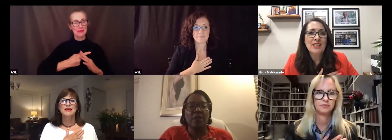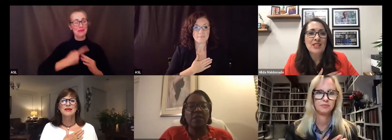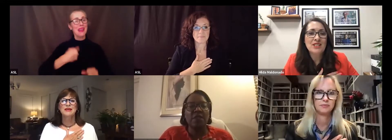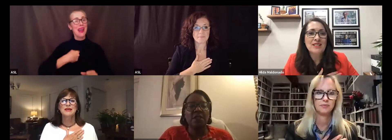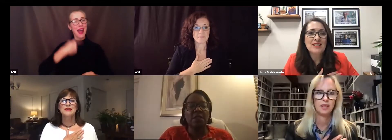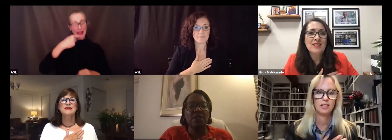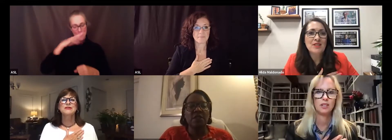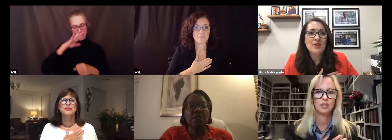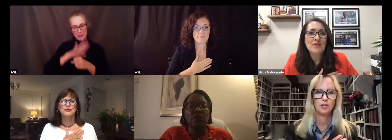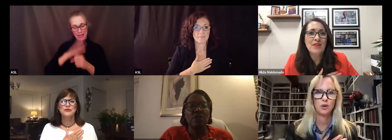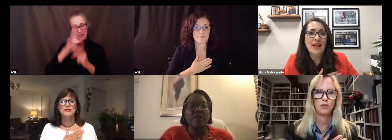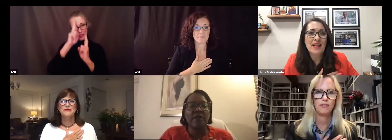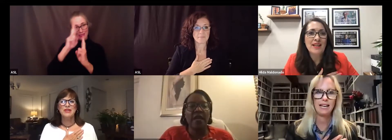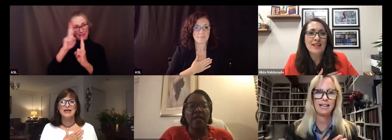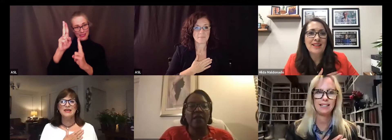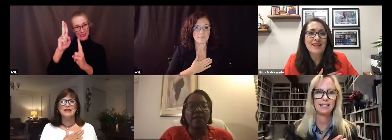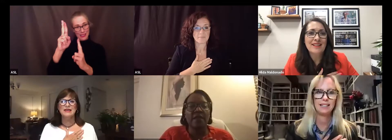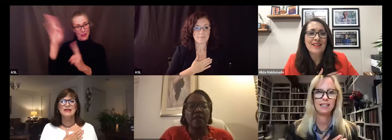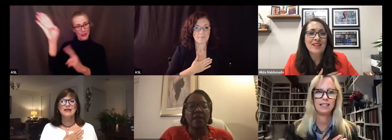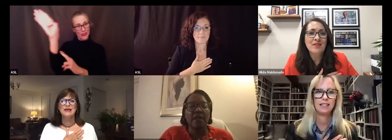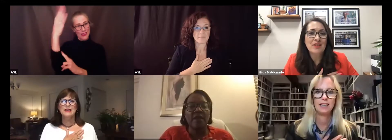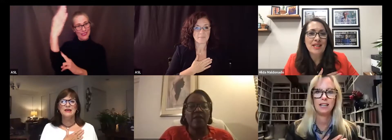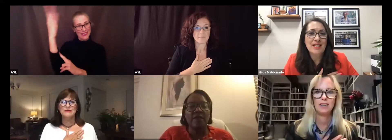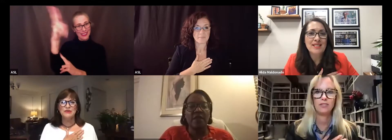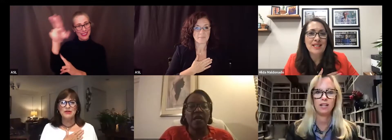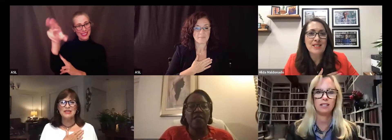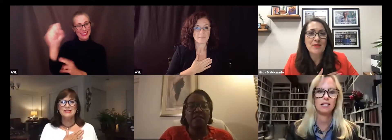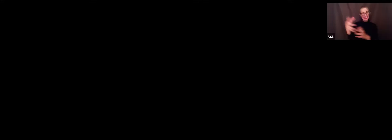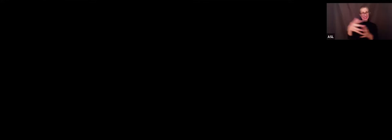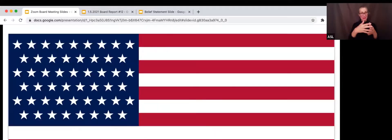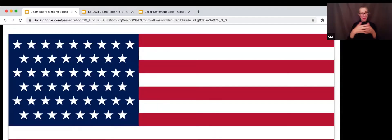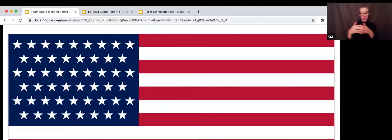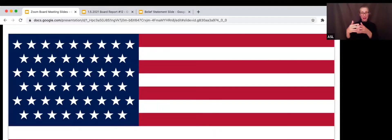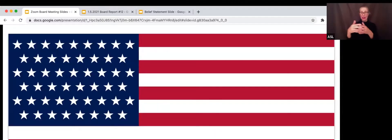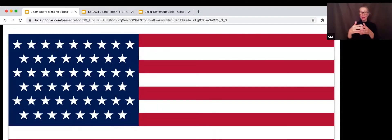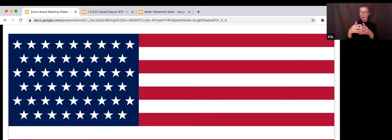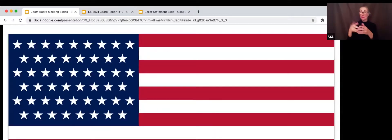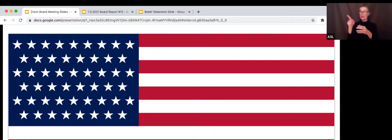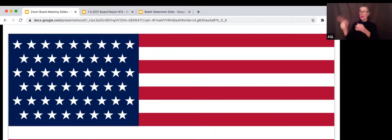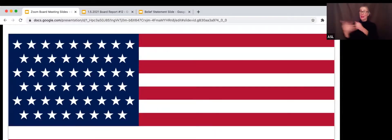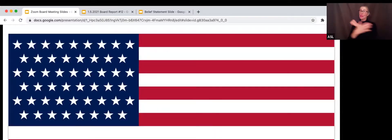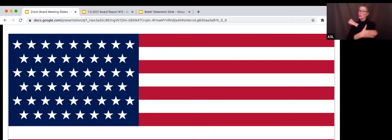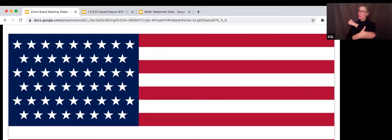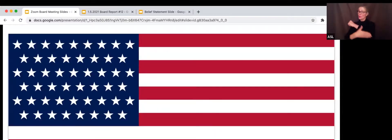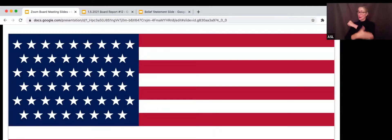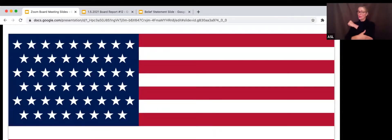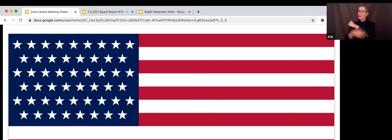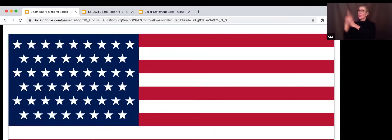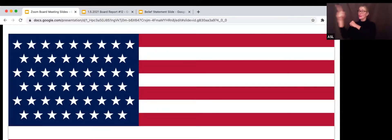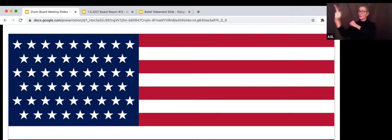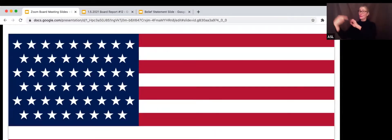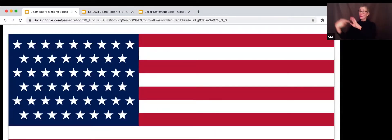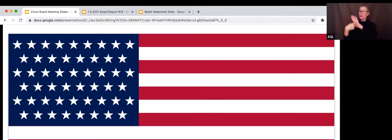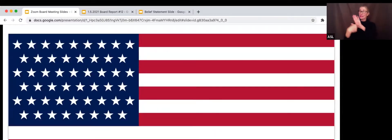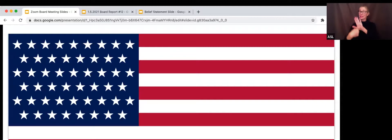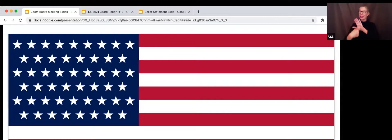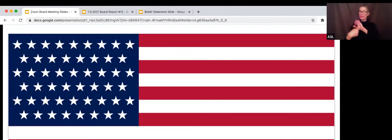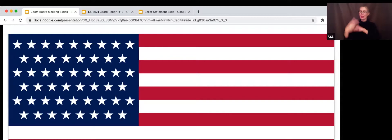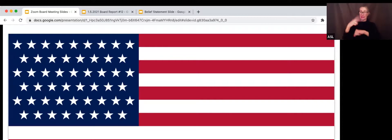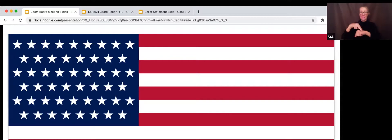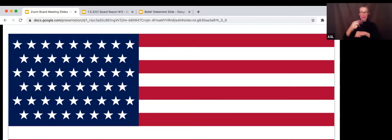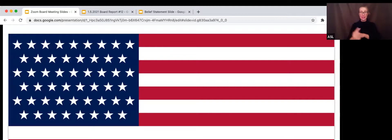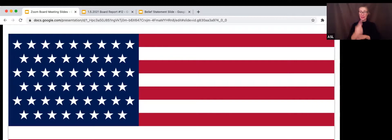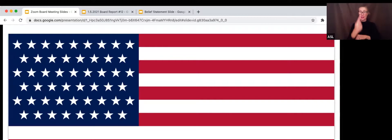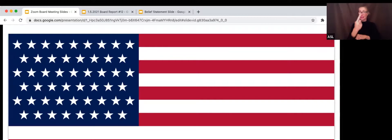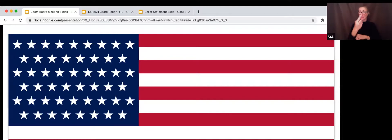pledge allegiance to the flag of the United States of America and to the Republic for which it stands